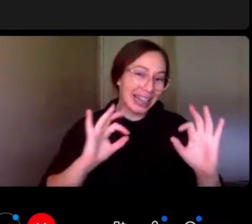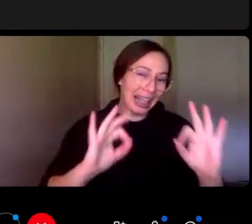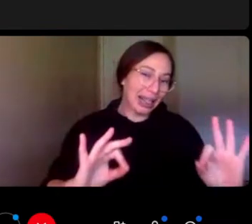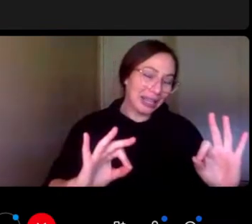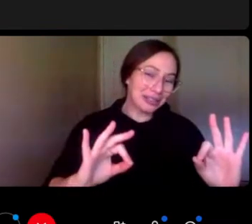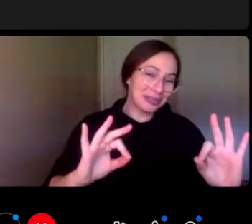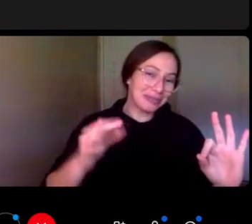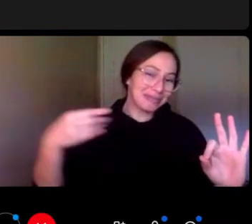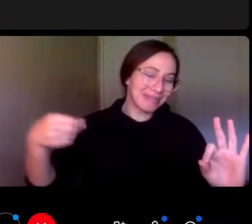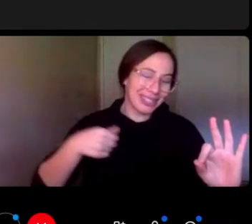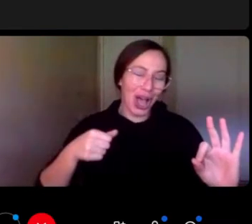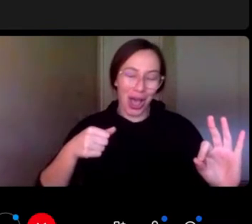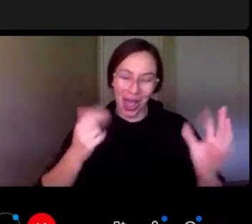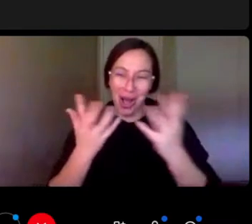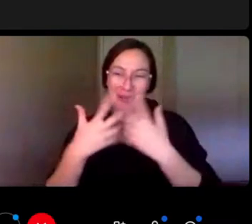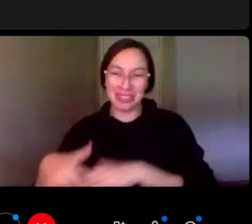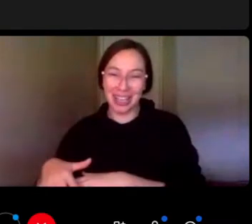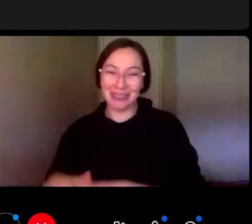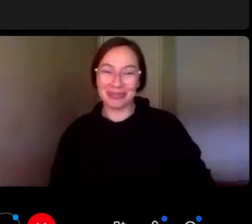out.